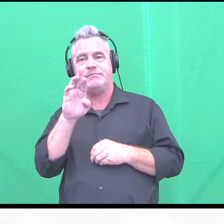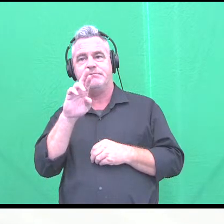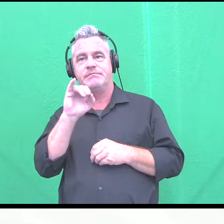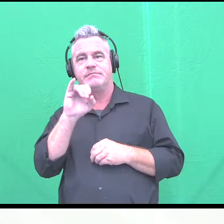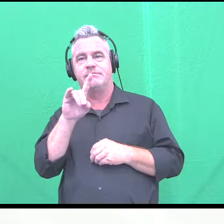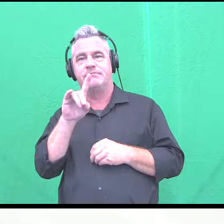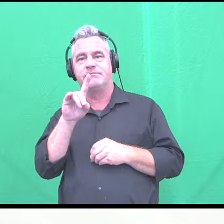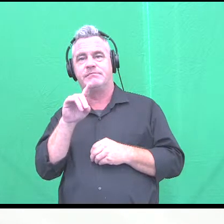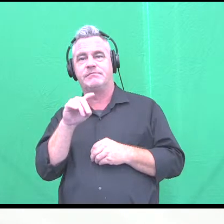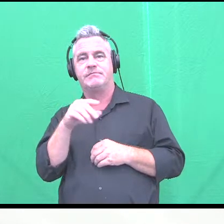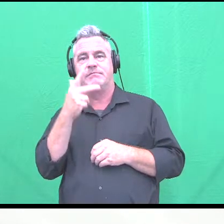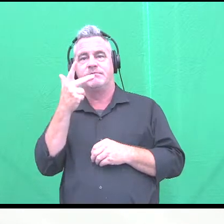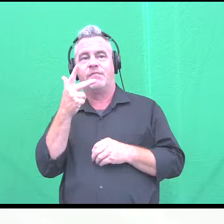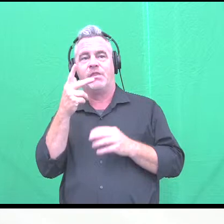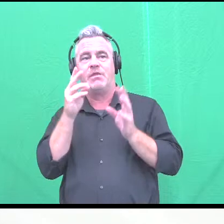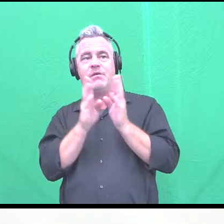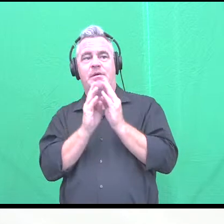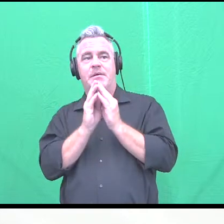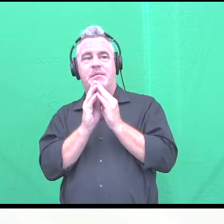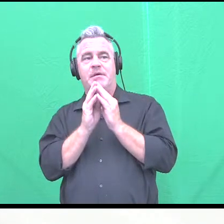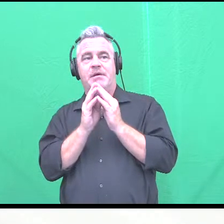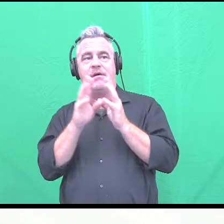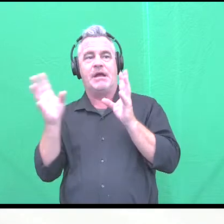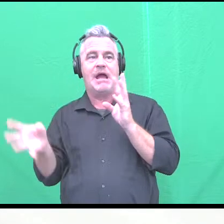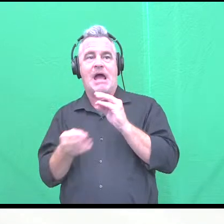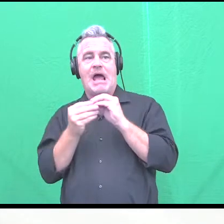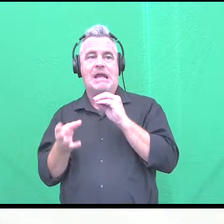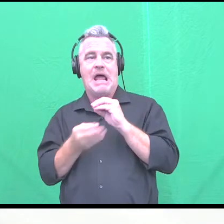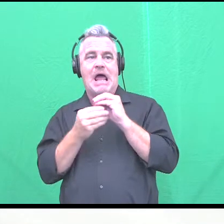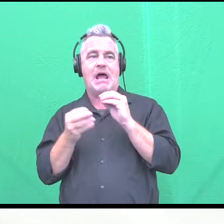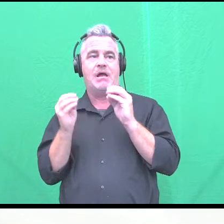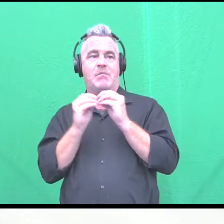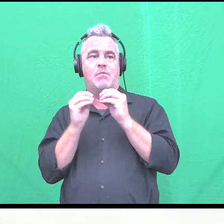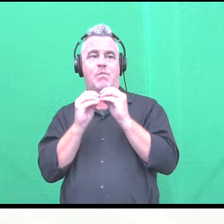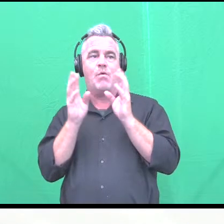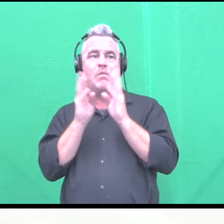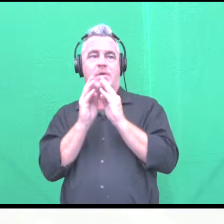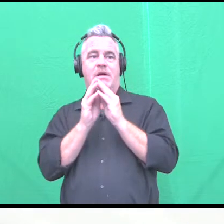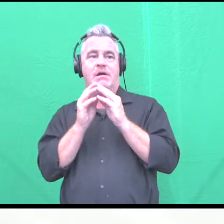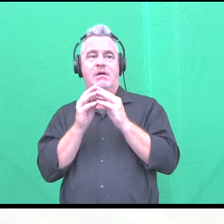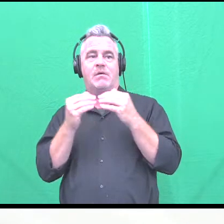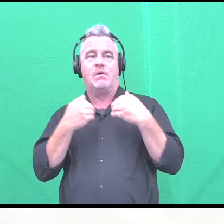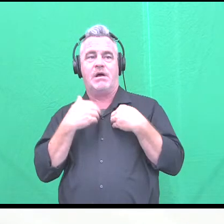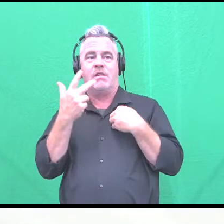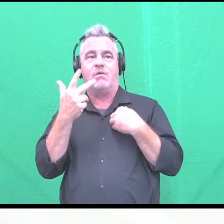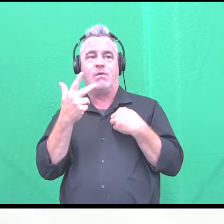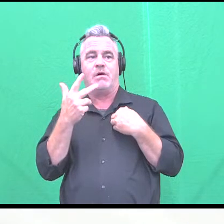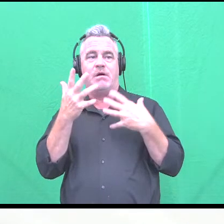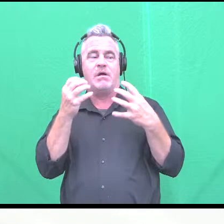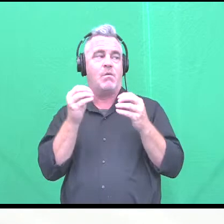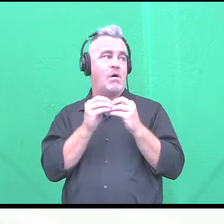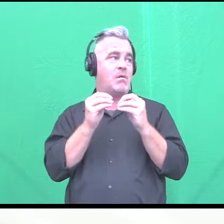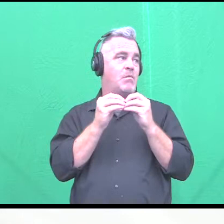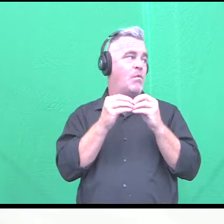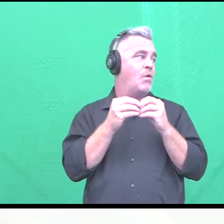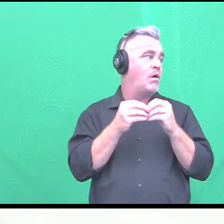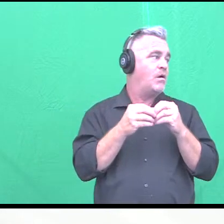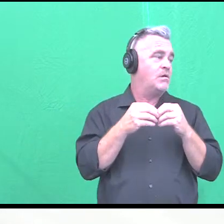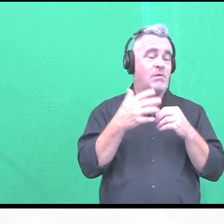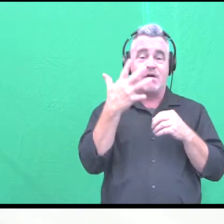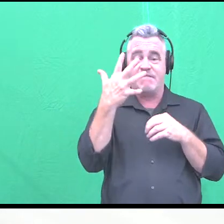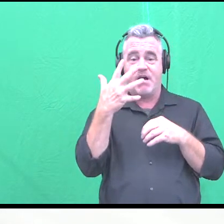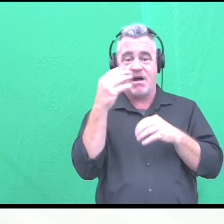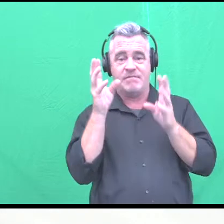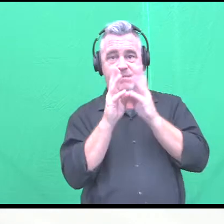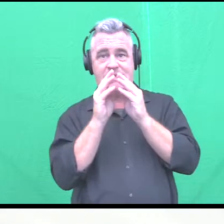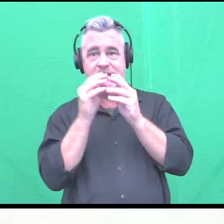of the meetings, they actually wanted to add more meetings. We had 3 this year. They said, let's have a few more. So we're going to have 5 meetings,